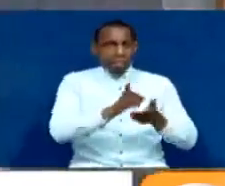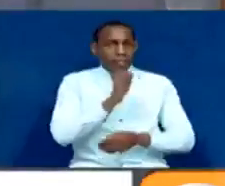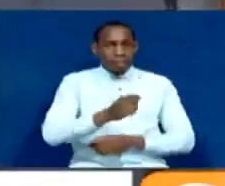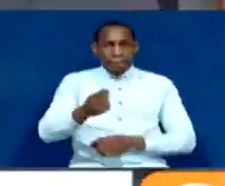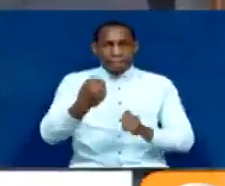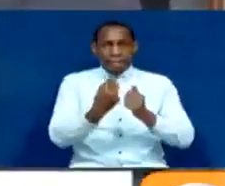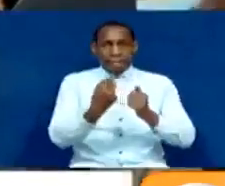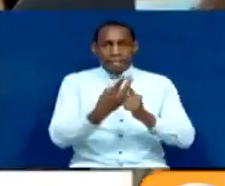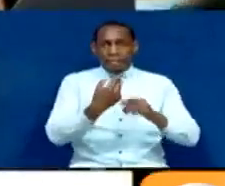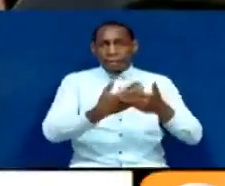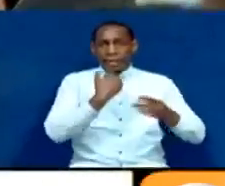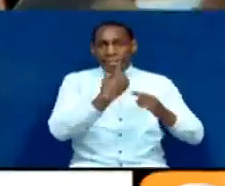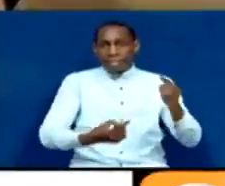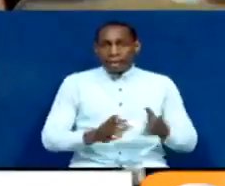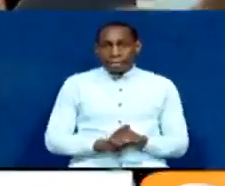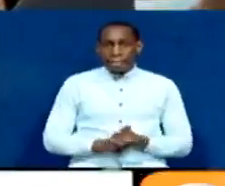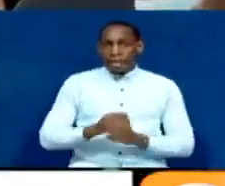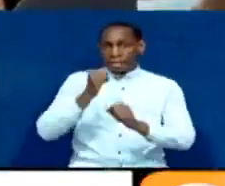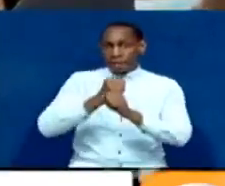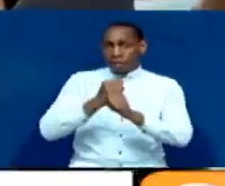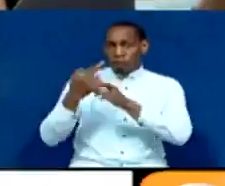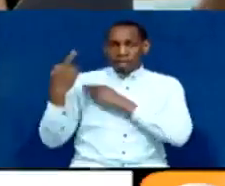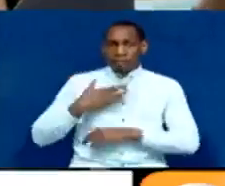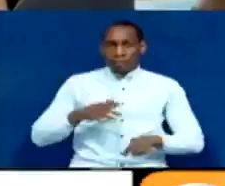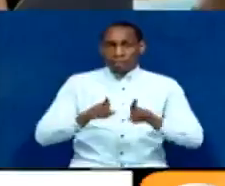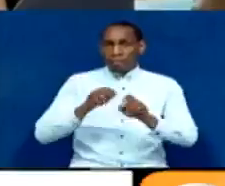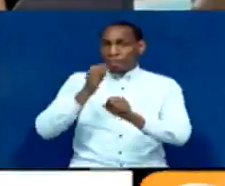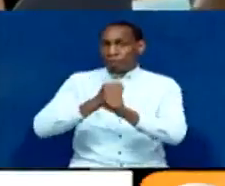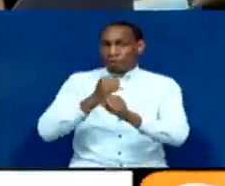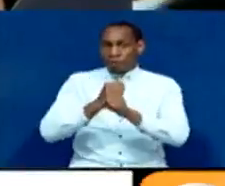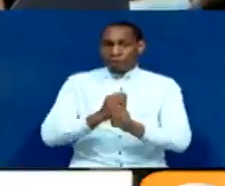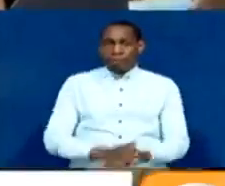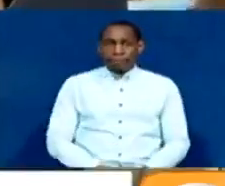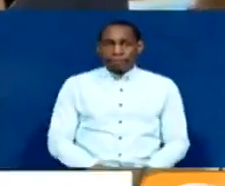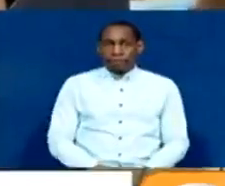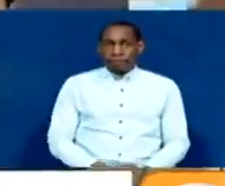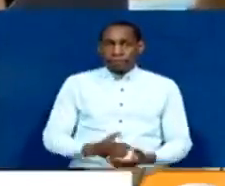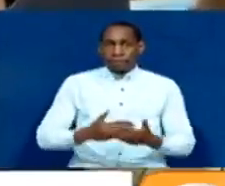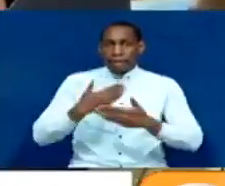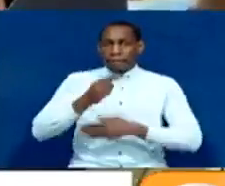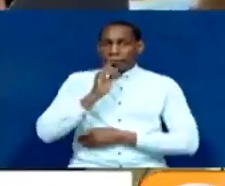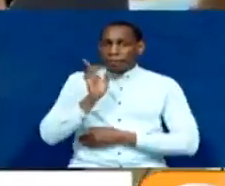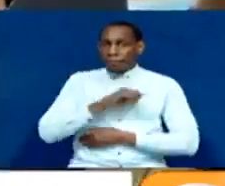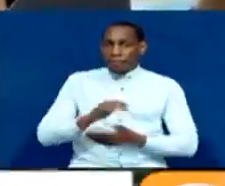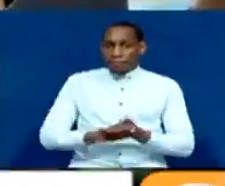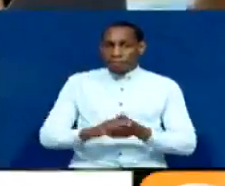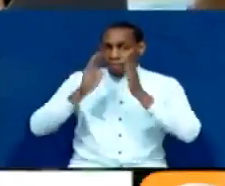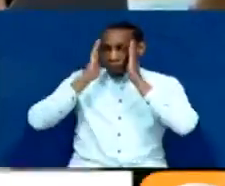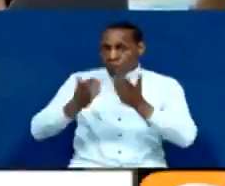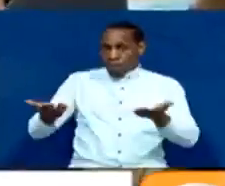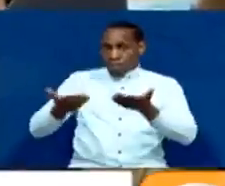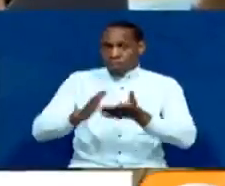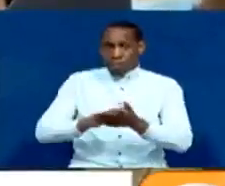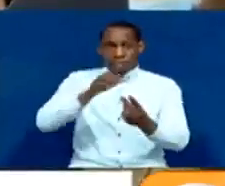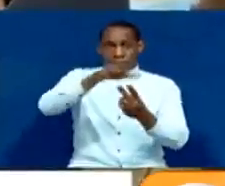in December last year. Discharge my duties and perform my functions in... After her swearing in, attention will